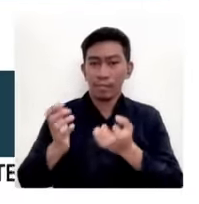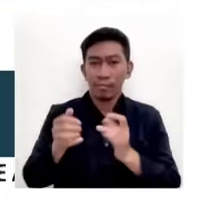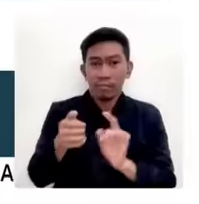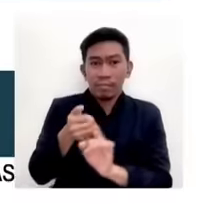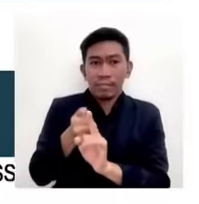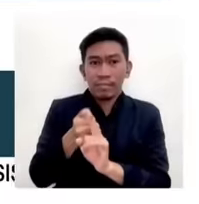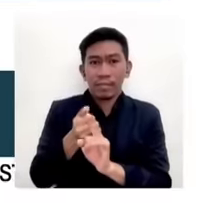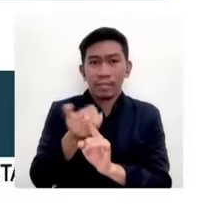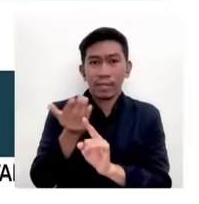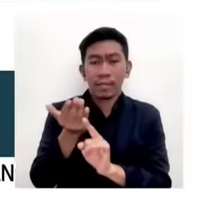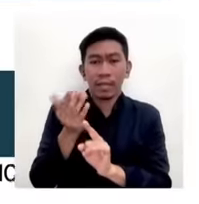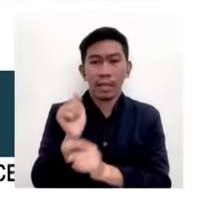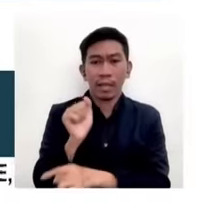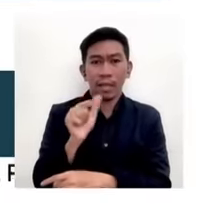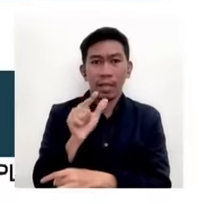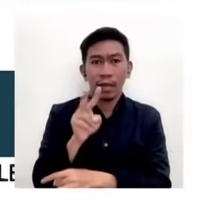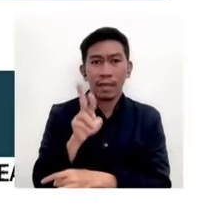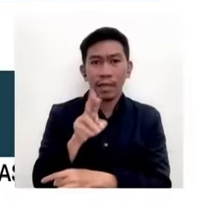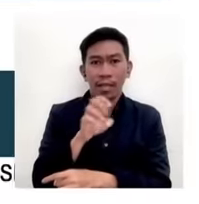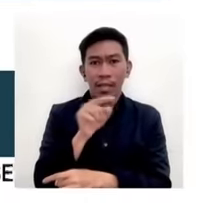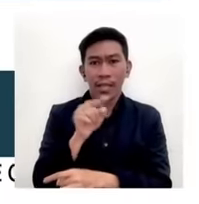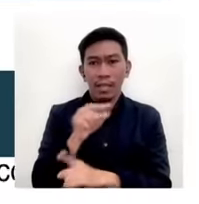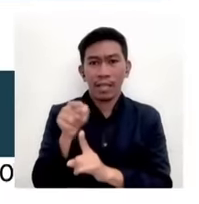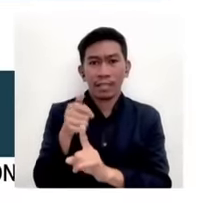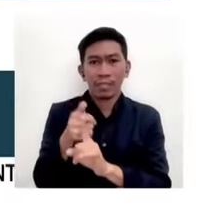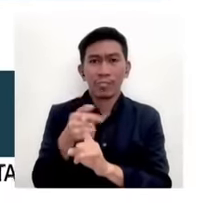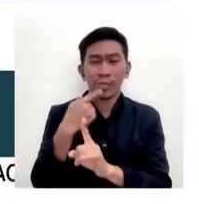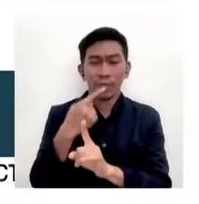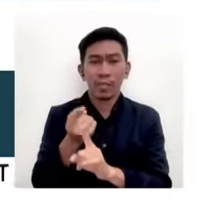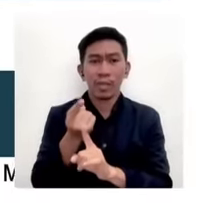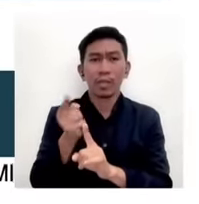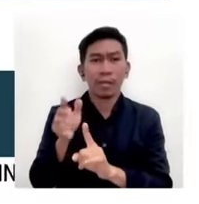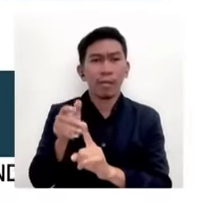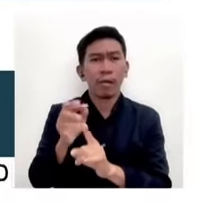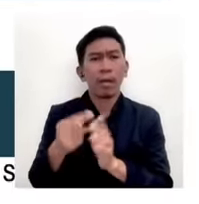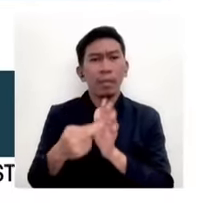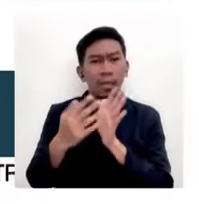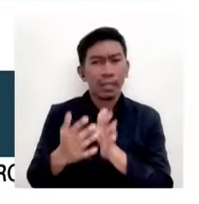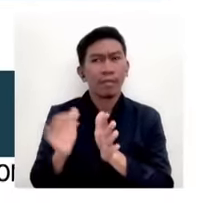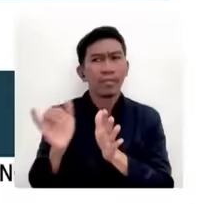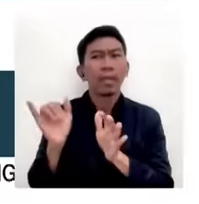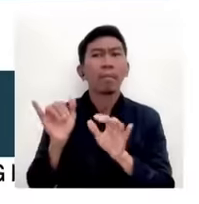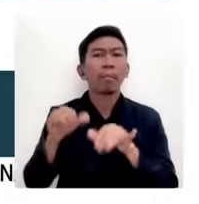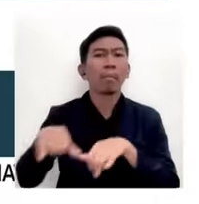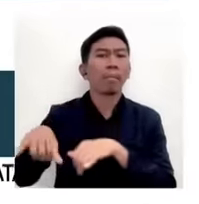former Speaker, that they speak for the Mindanaoans. Do you think that's true?